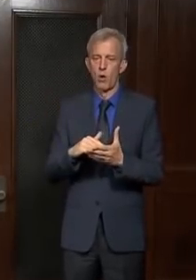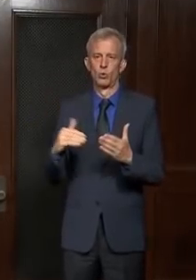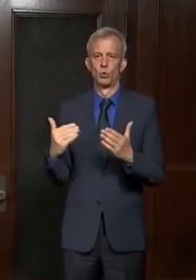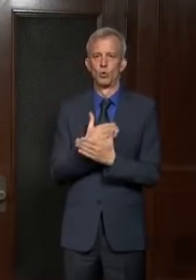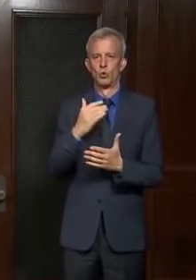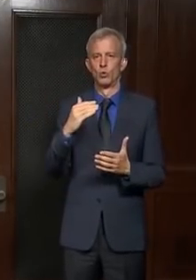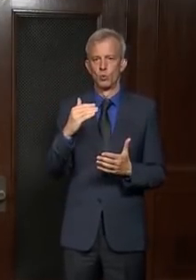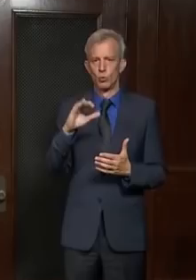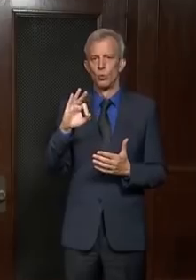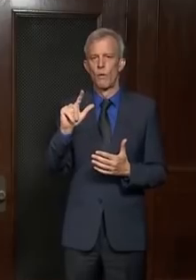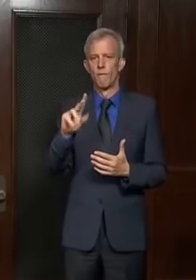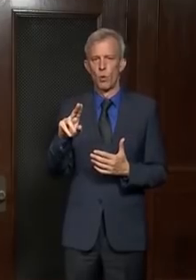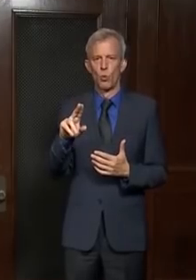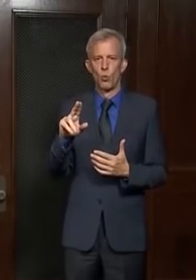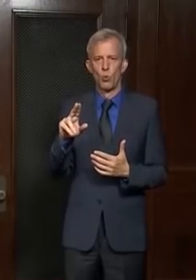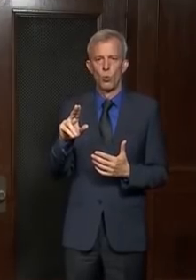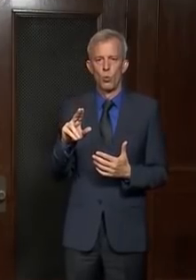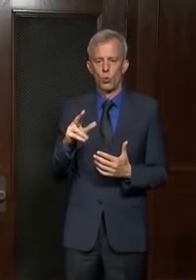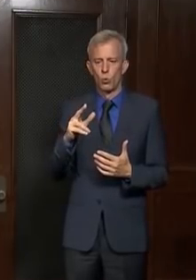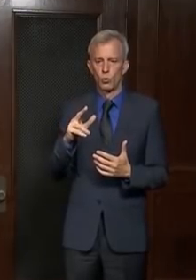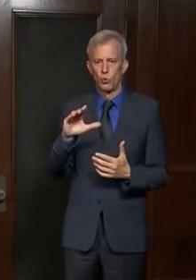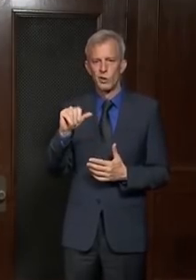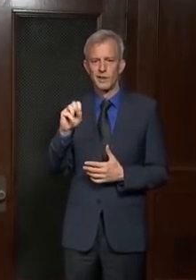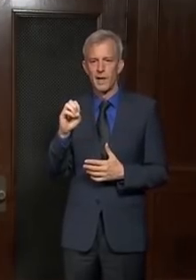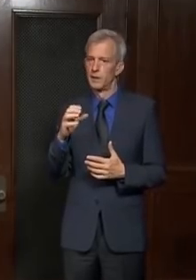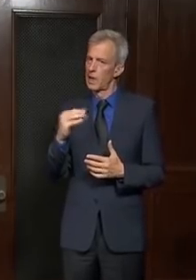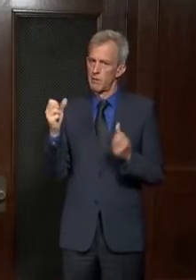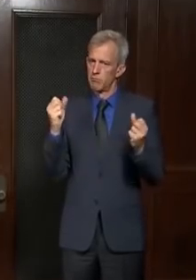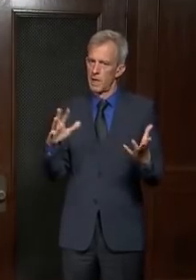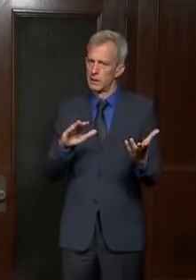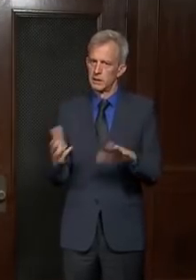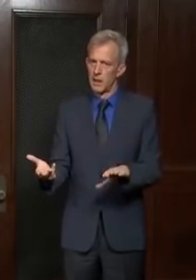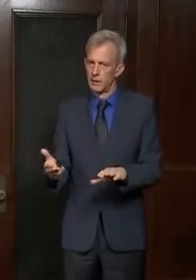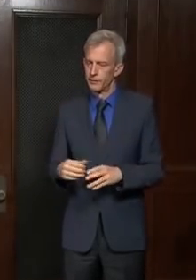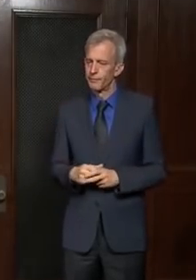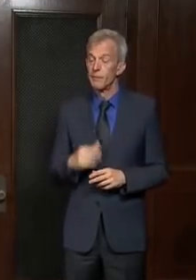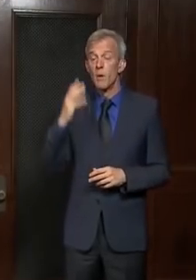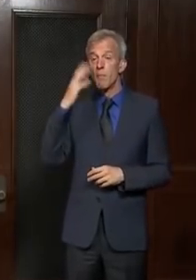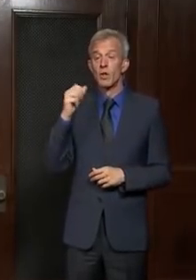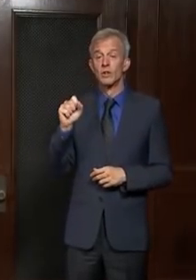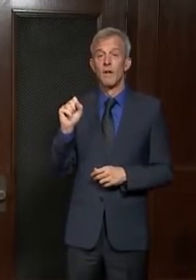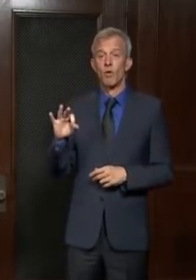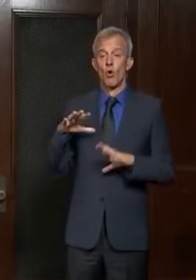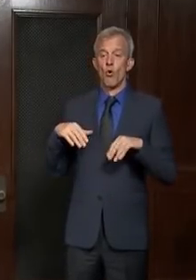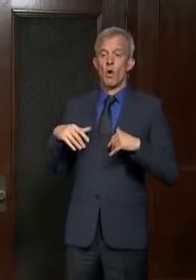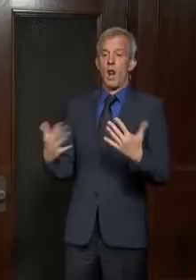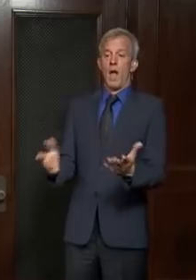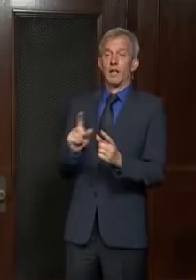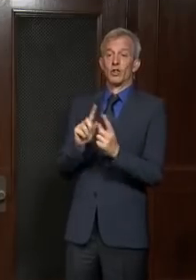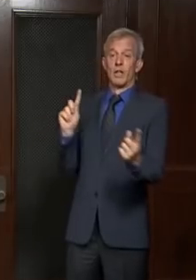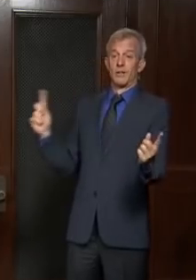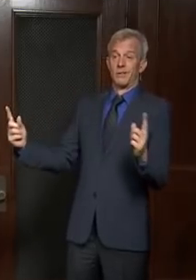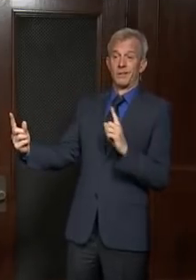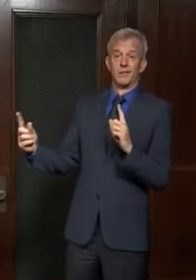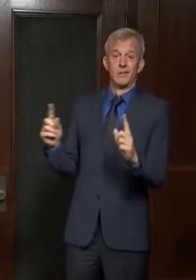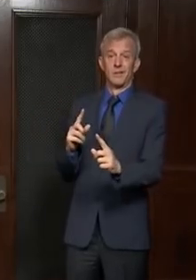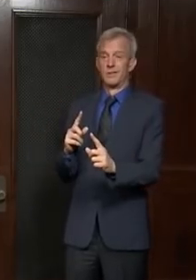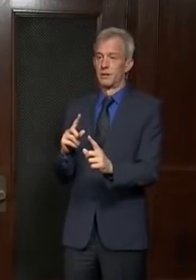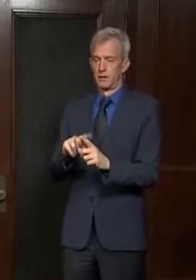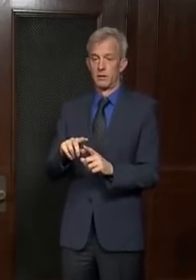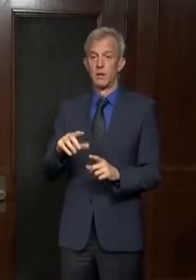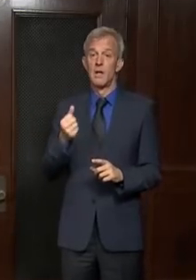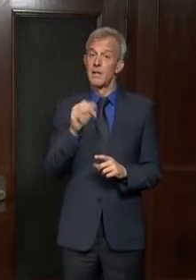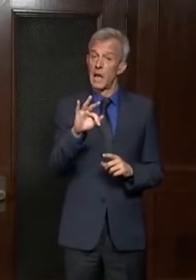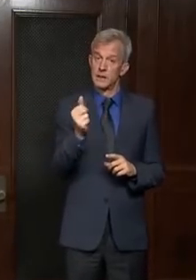cases and many deaths. Meanwhile, as San Francisco had relaxed its social distancing, here the city of Los Angeles declared